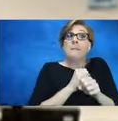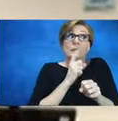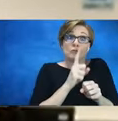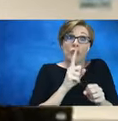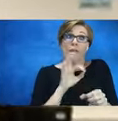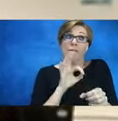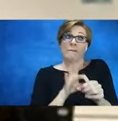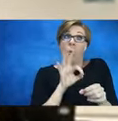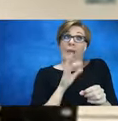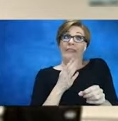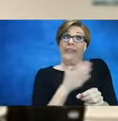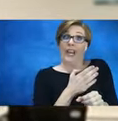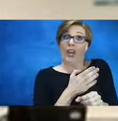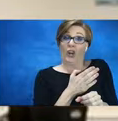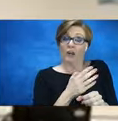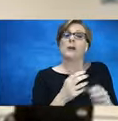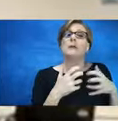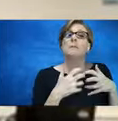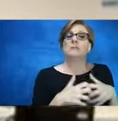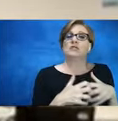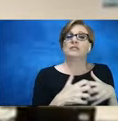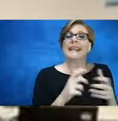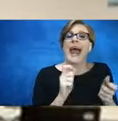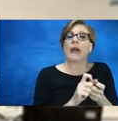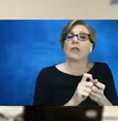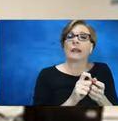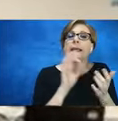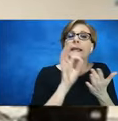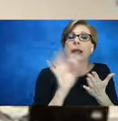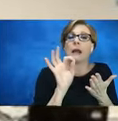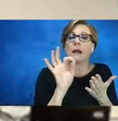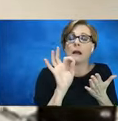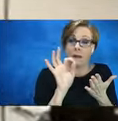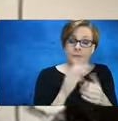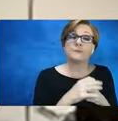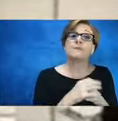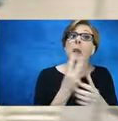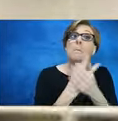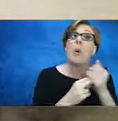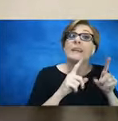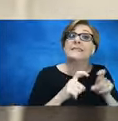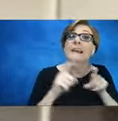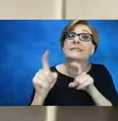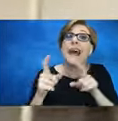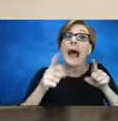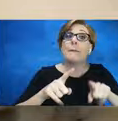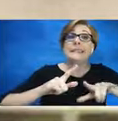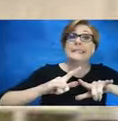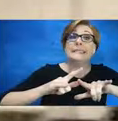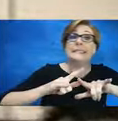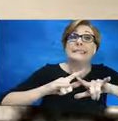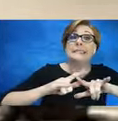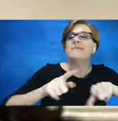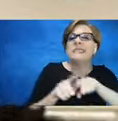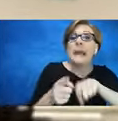accurately tabulate that. So we perform our own, but both tests are on the same day and in partnership with